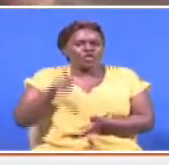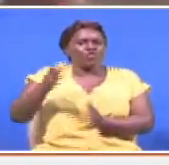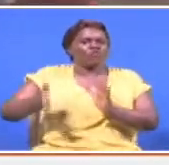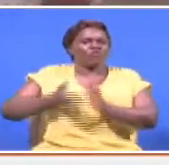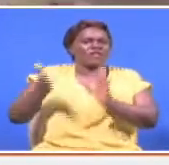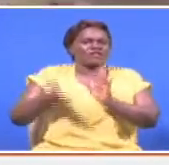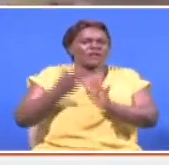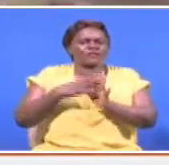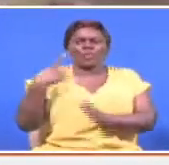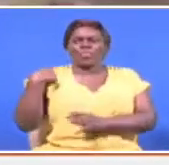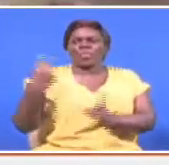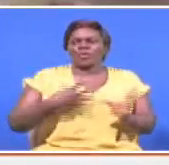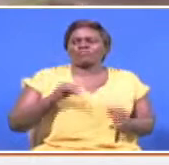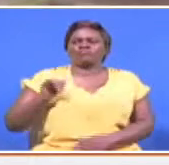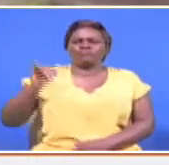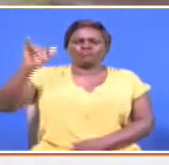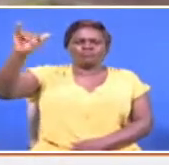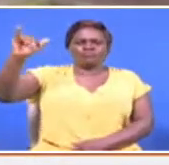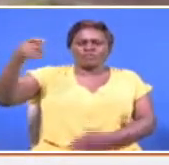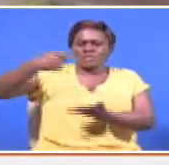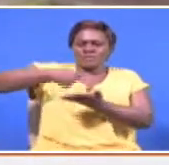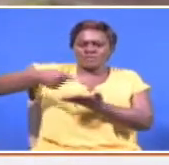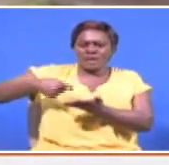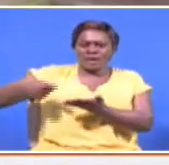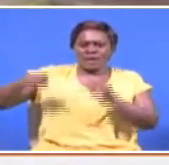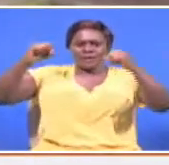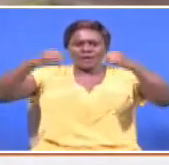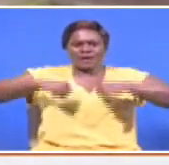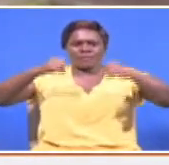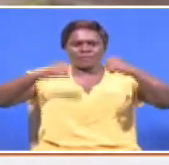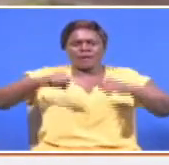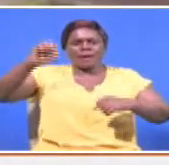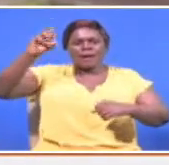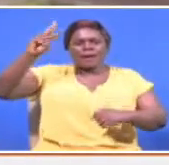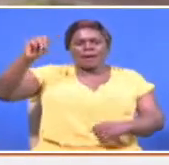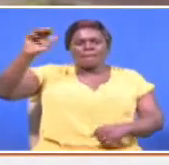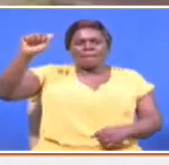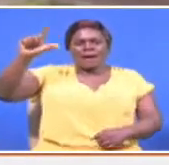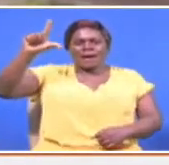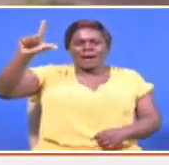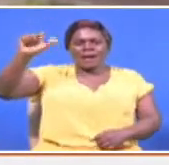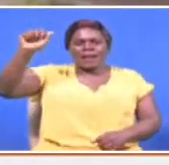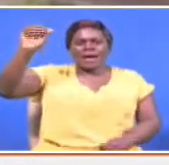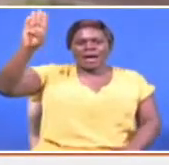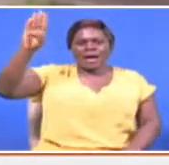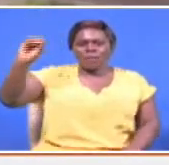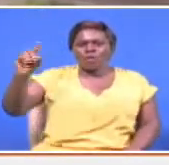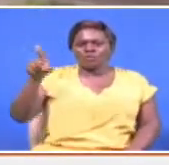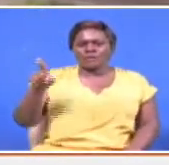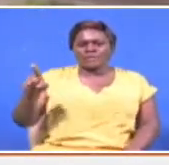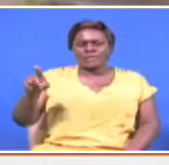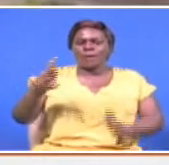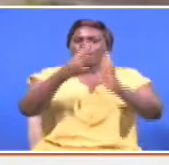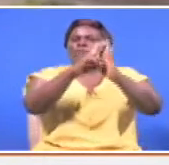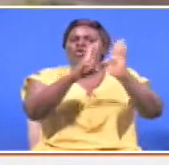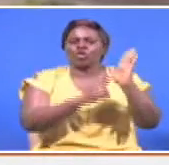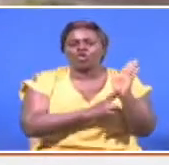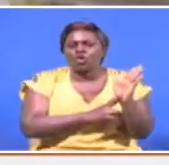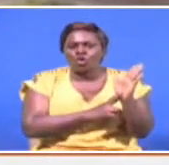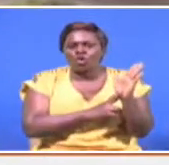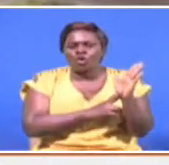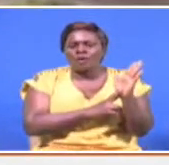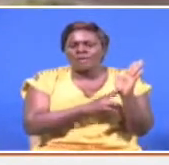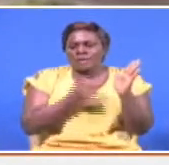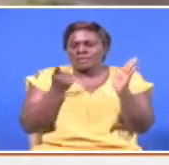ameenda juzi anaweka sahihi kwa ile mkataba naitwa Malabo, ati Malabo protocol. Ile